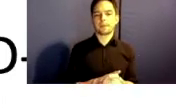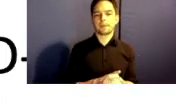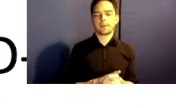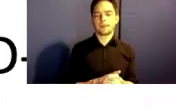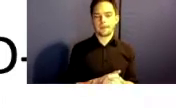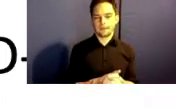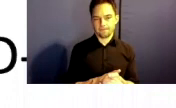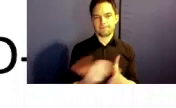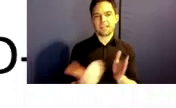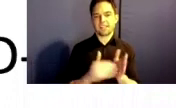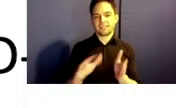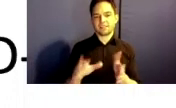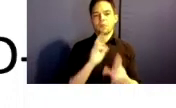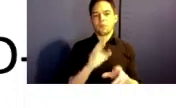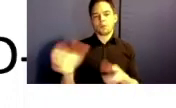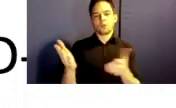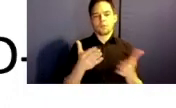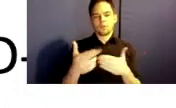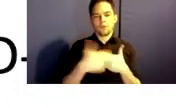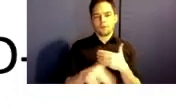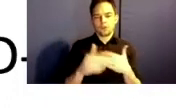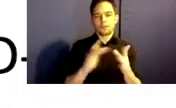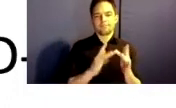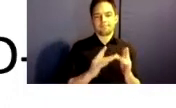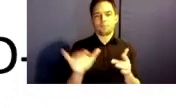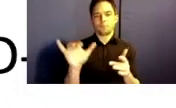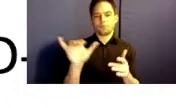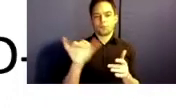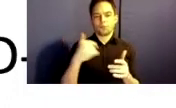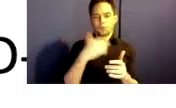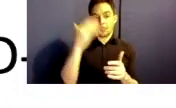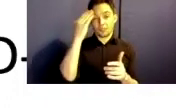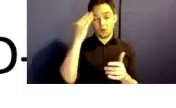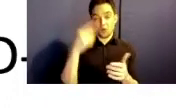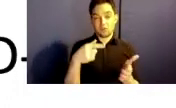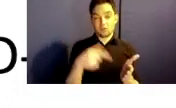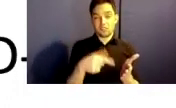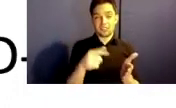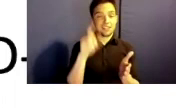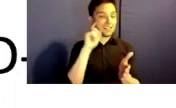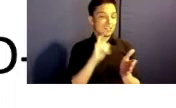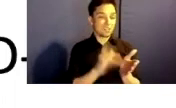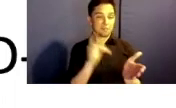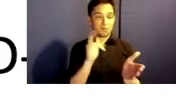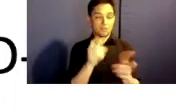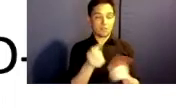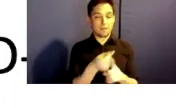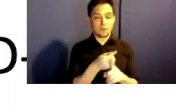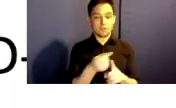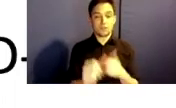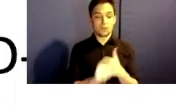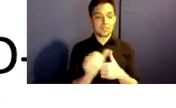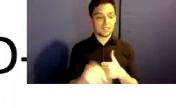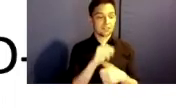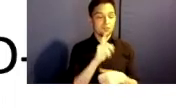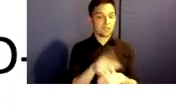services. And as we know from other experience that the sexual exploitation and abuse risk is real, we